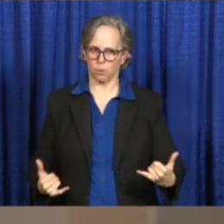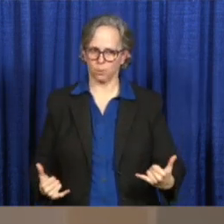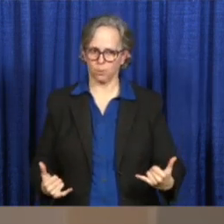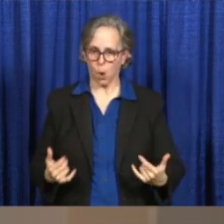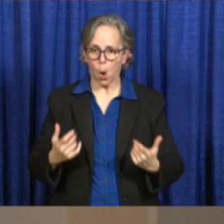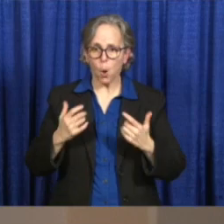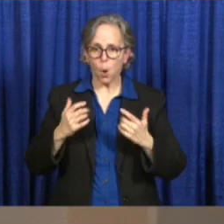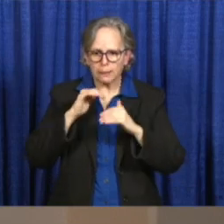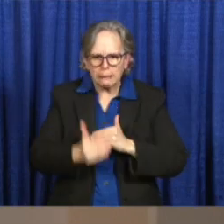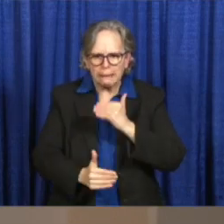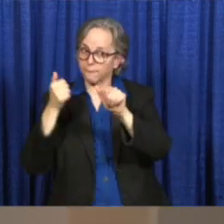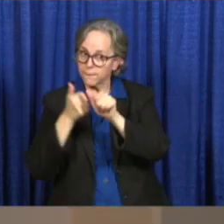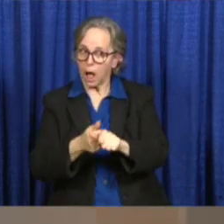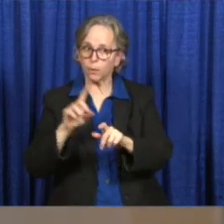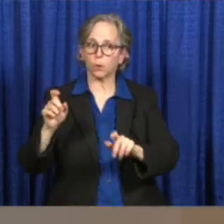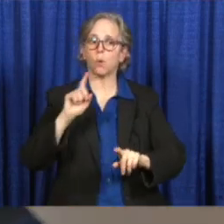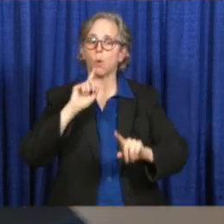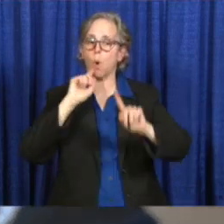to give.